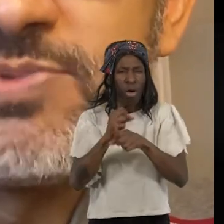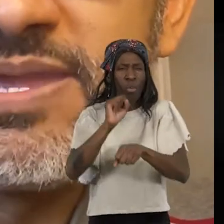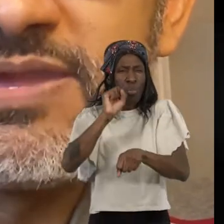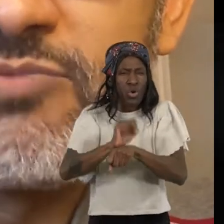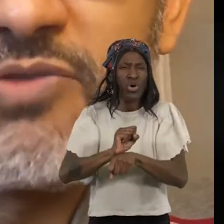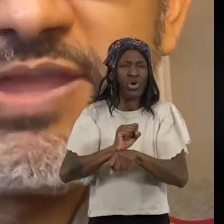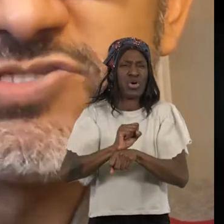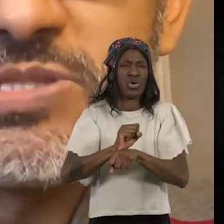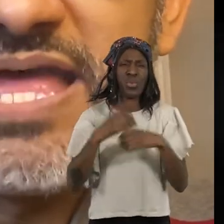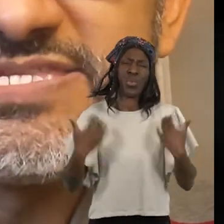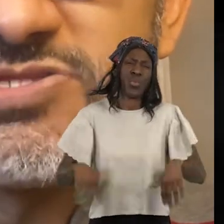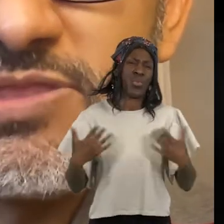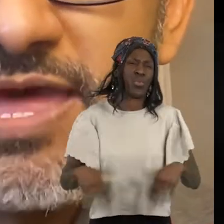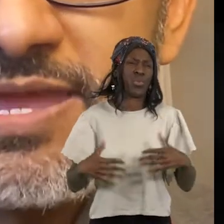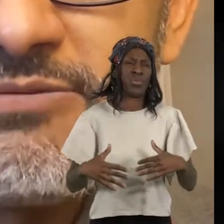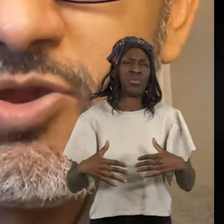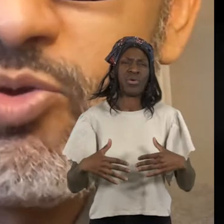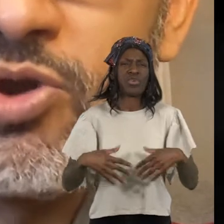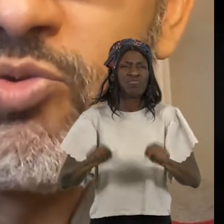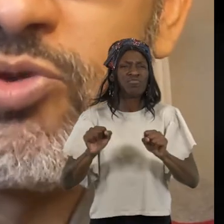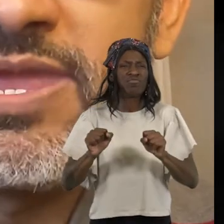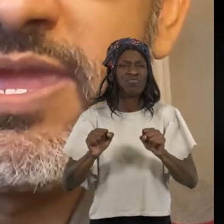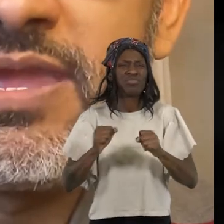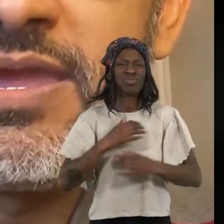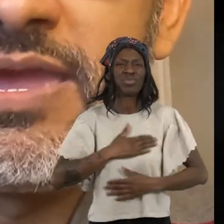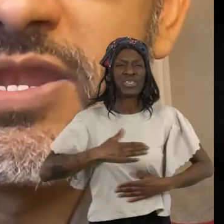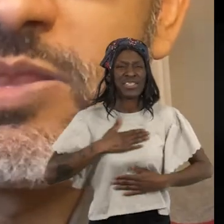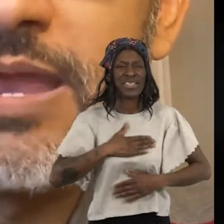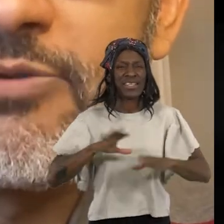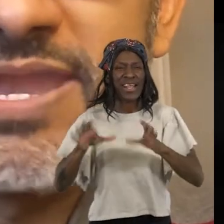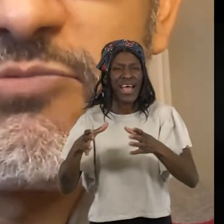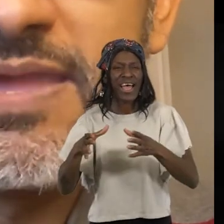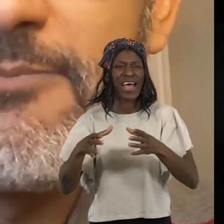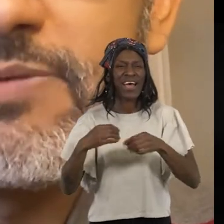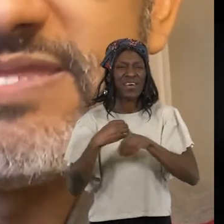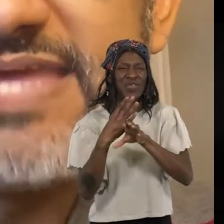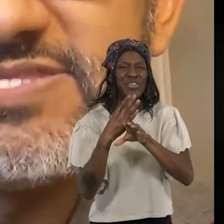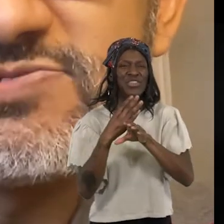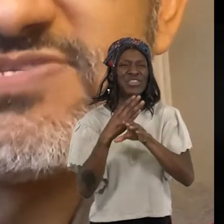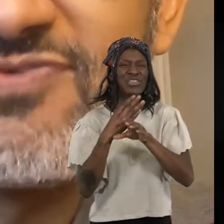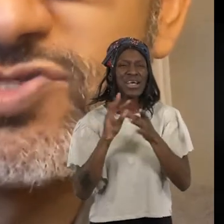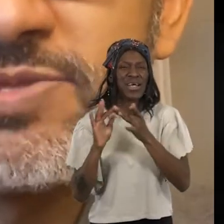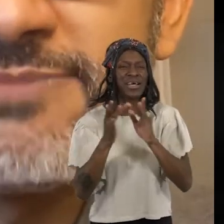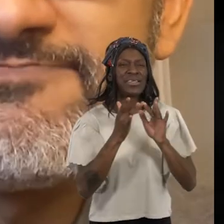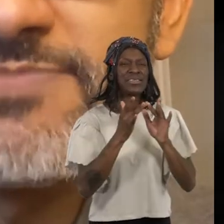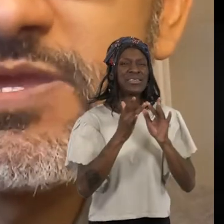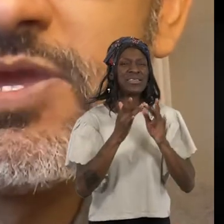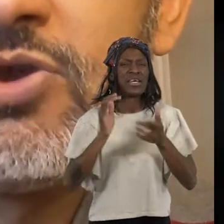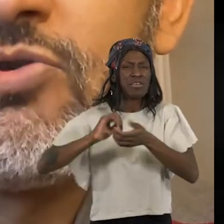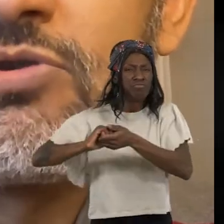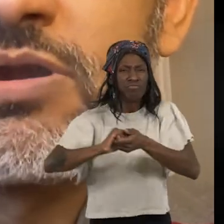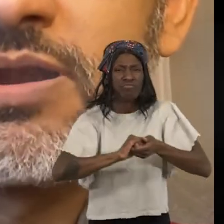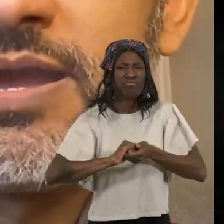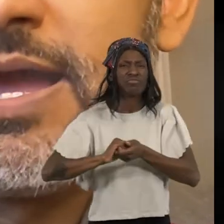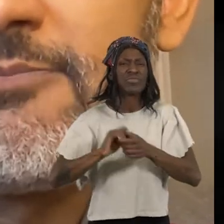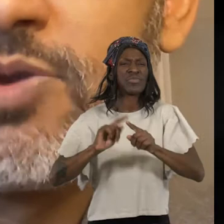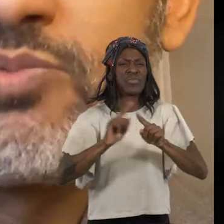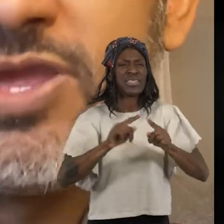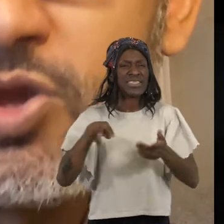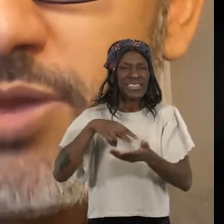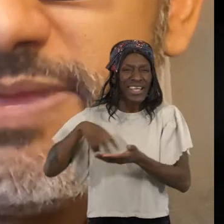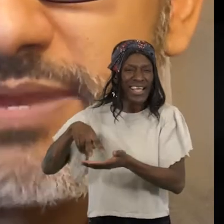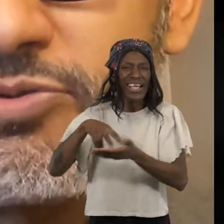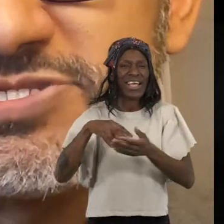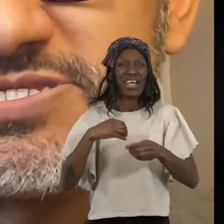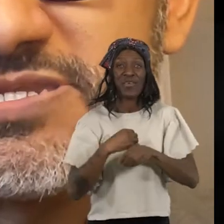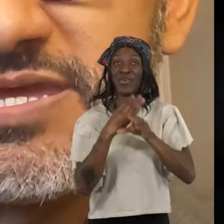was doing recreational classes online or working and collaborating with company dancers virtually, or when we